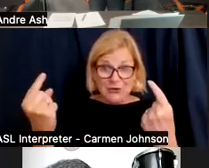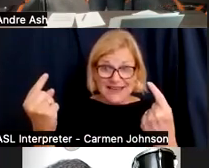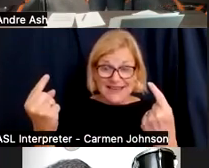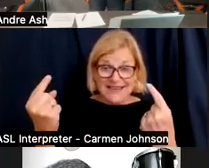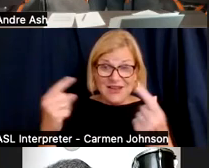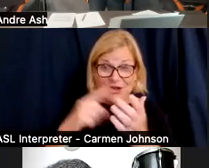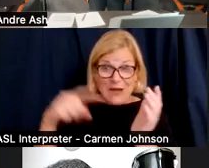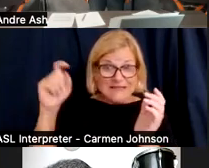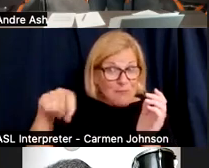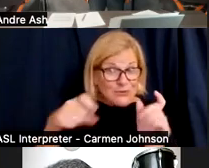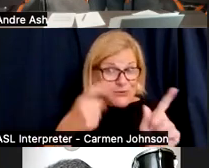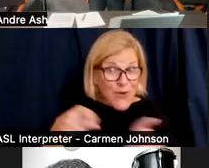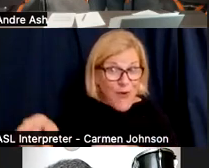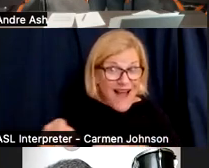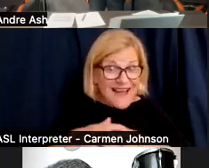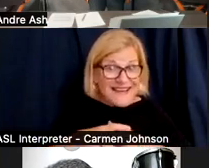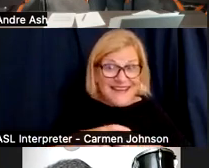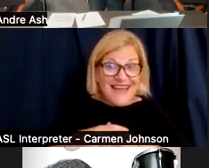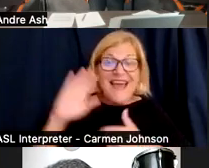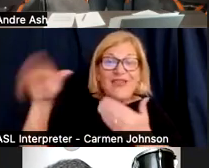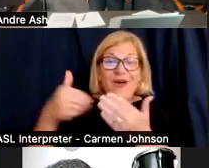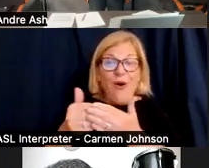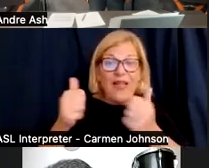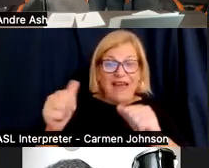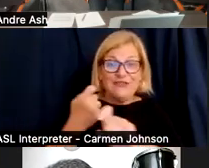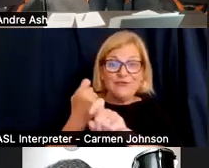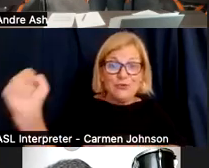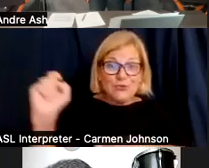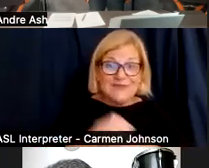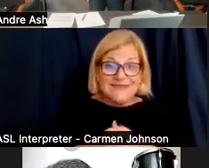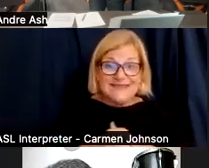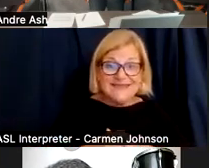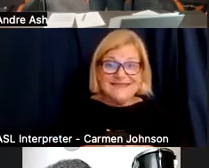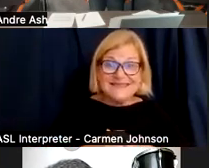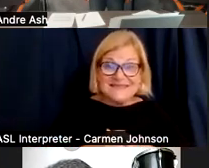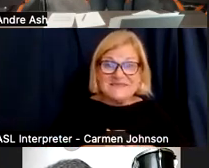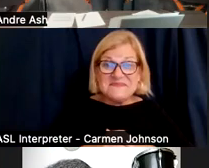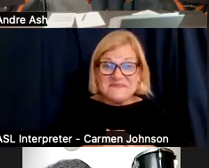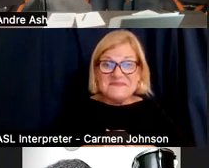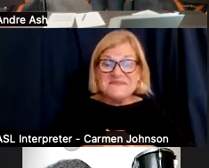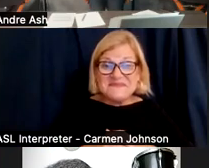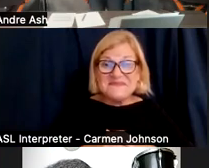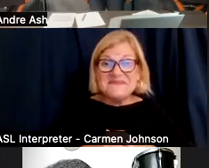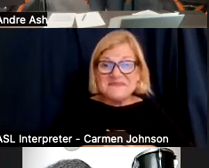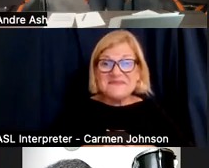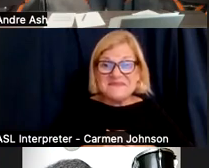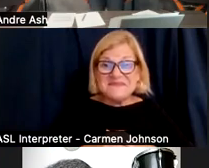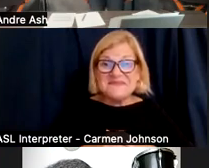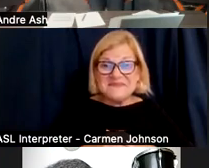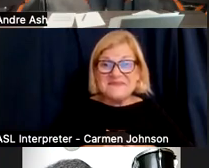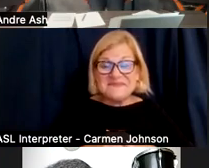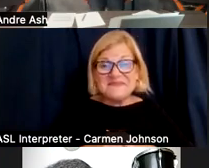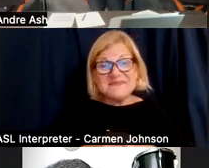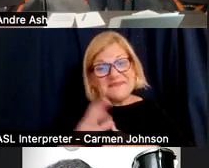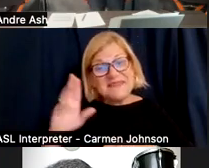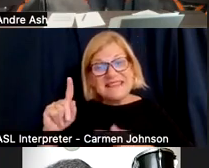supposed to go on, then the whole effort is shot. Okay, and I mean, it's